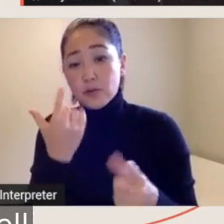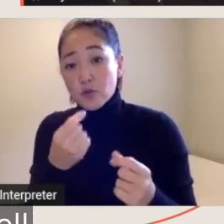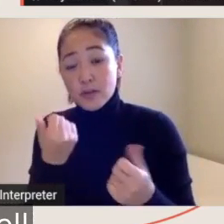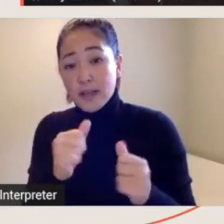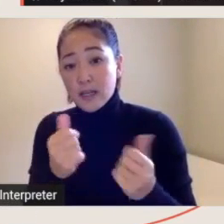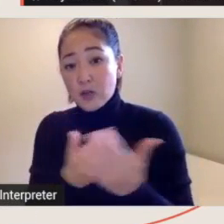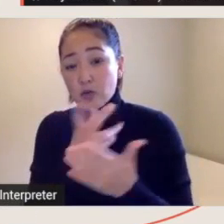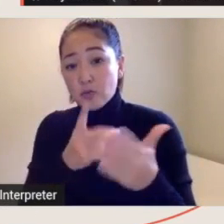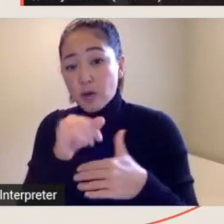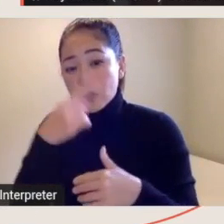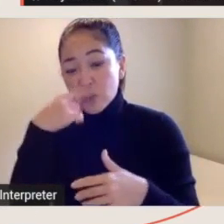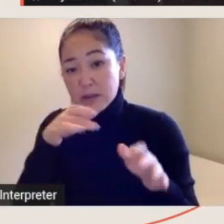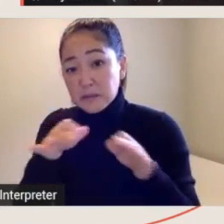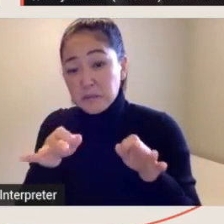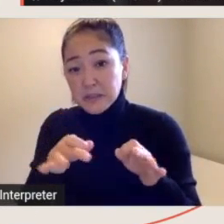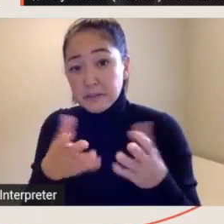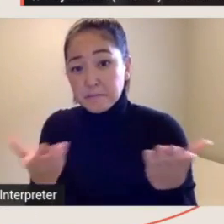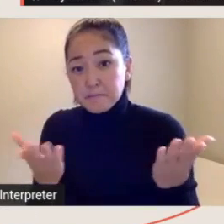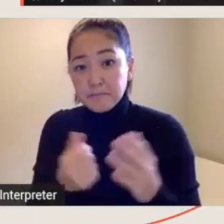it.